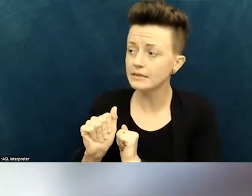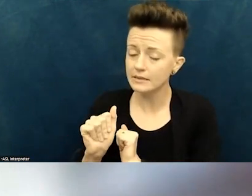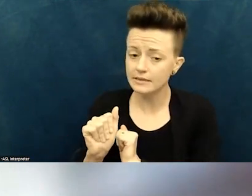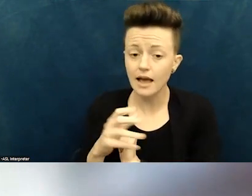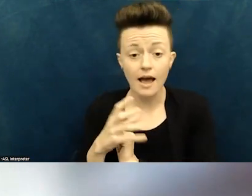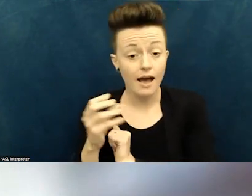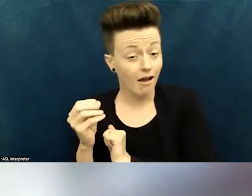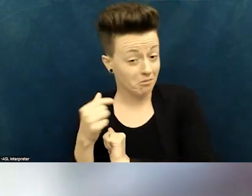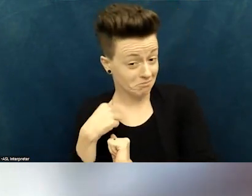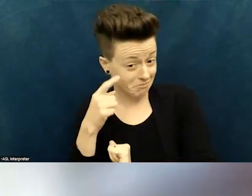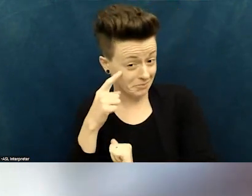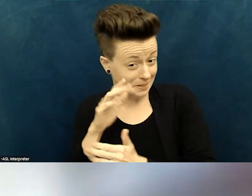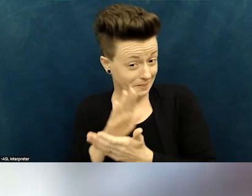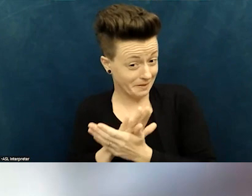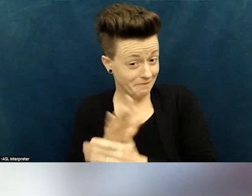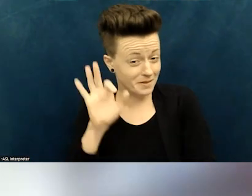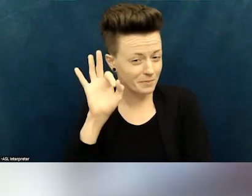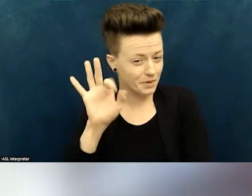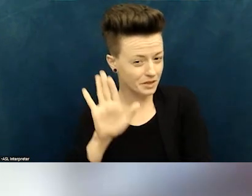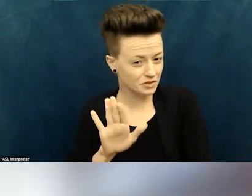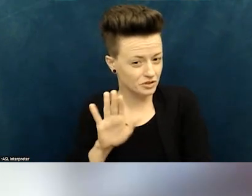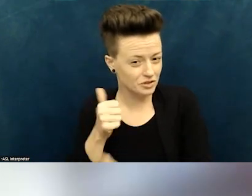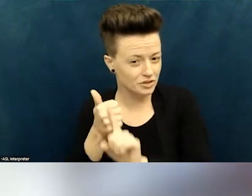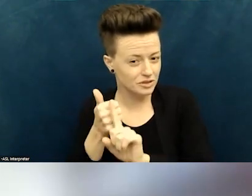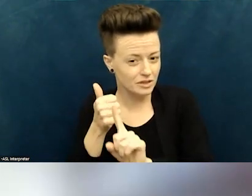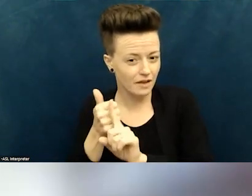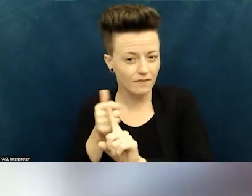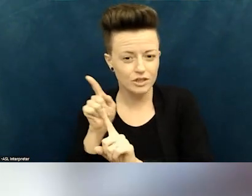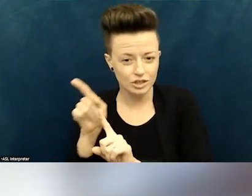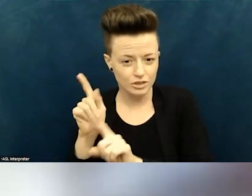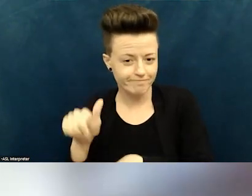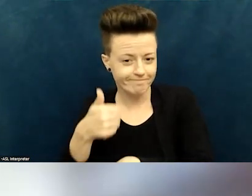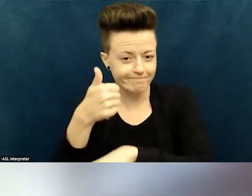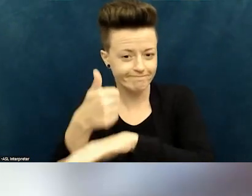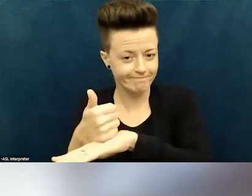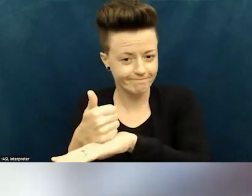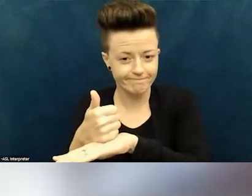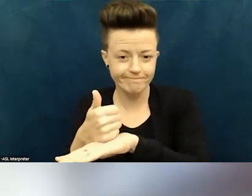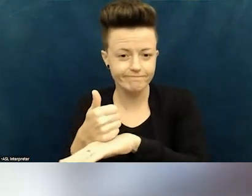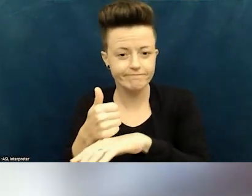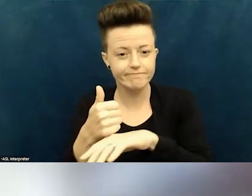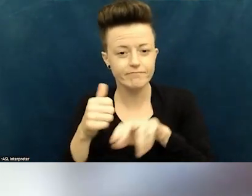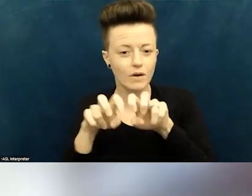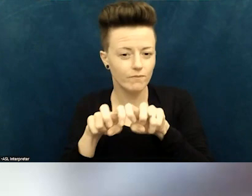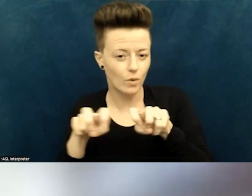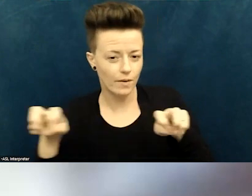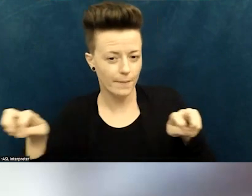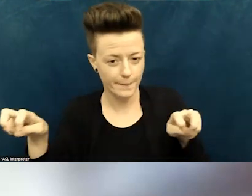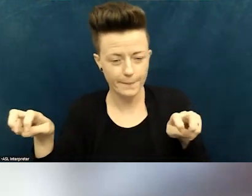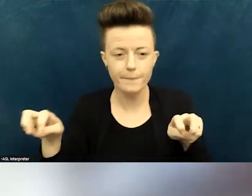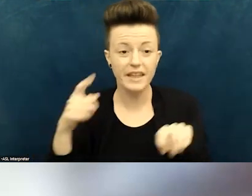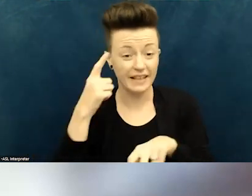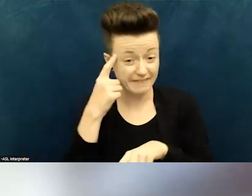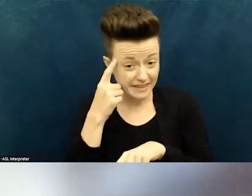I believe she was one of the creators of this forum. And I think that that's what this forum is